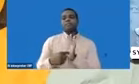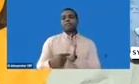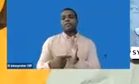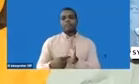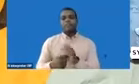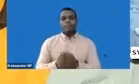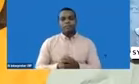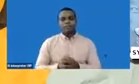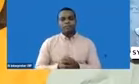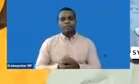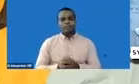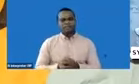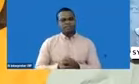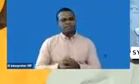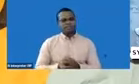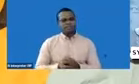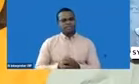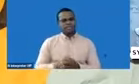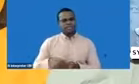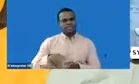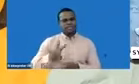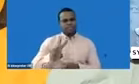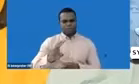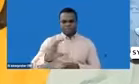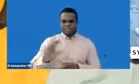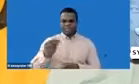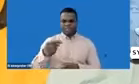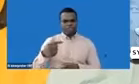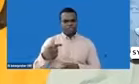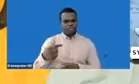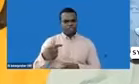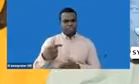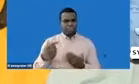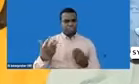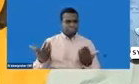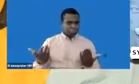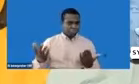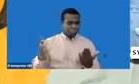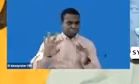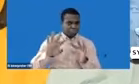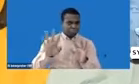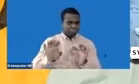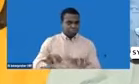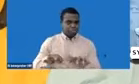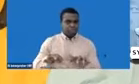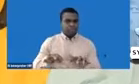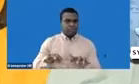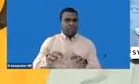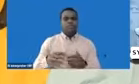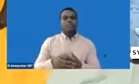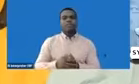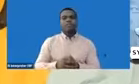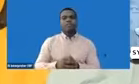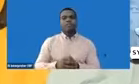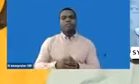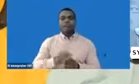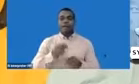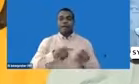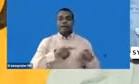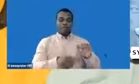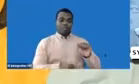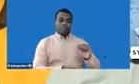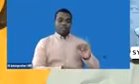part can be done automatically testing on, but the most important thing I think is to remember is that what the automatic tools do